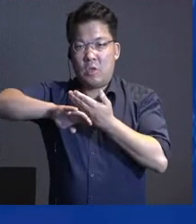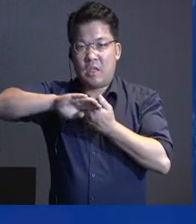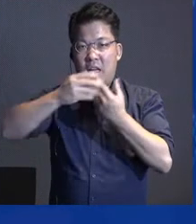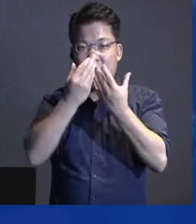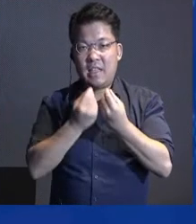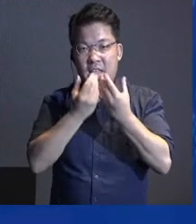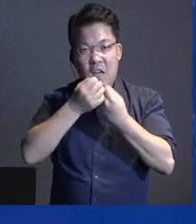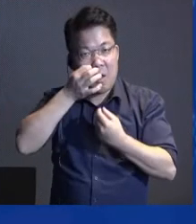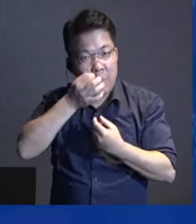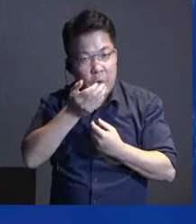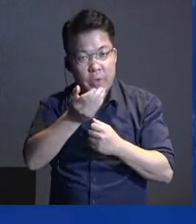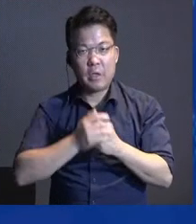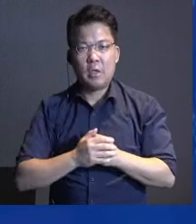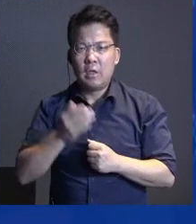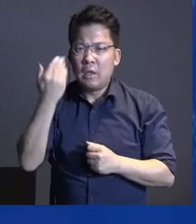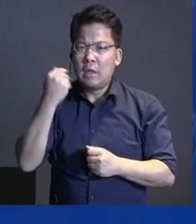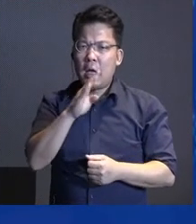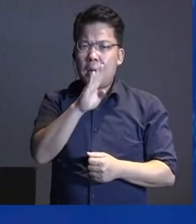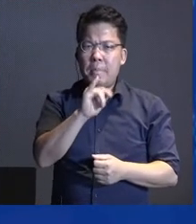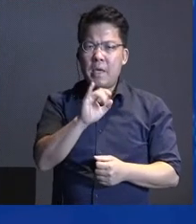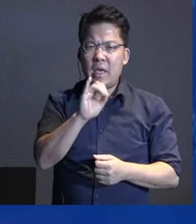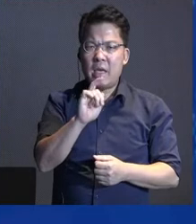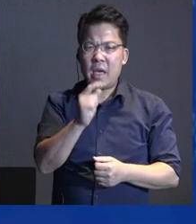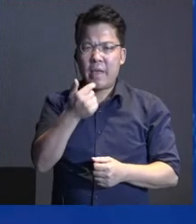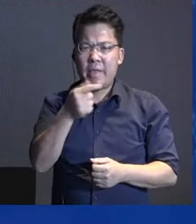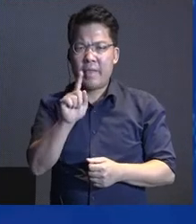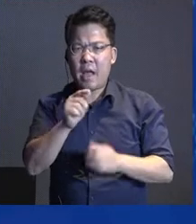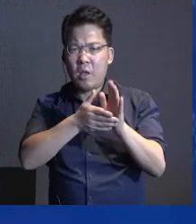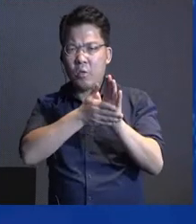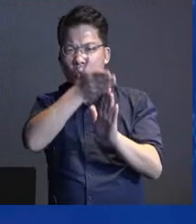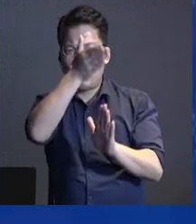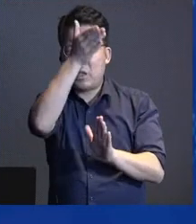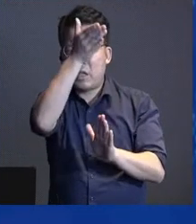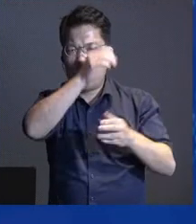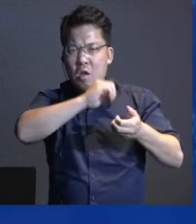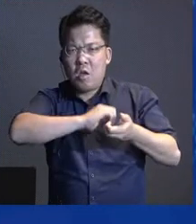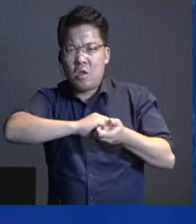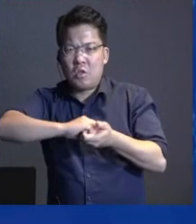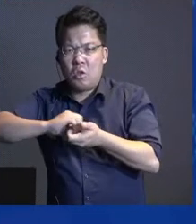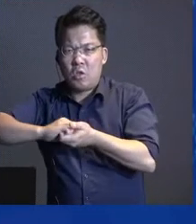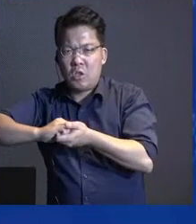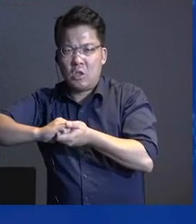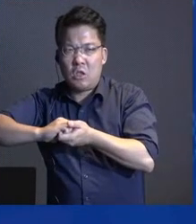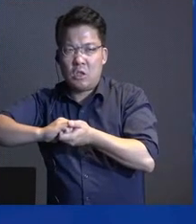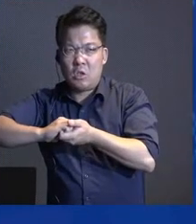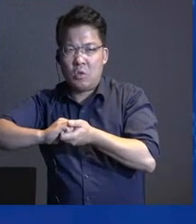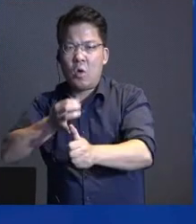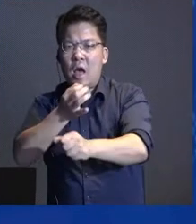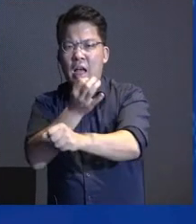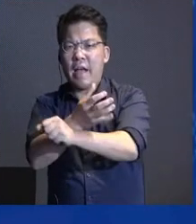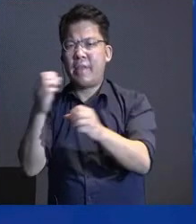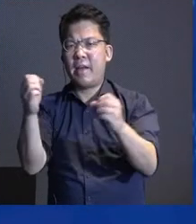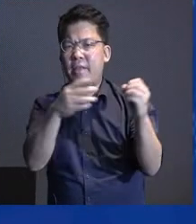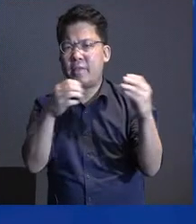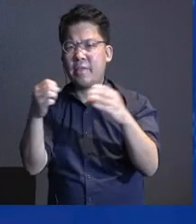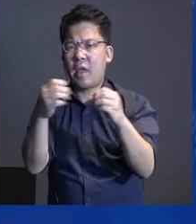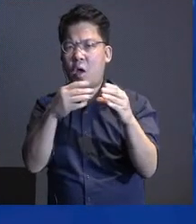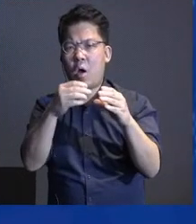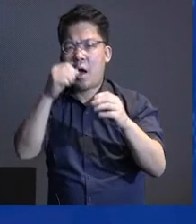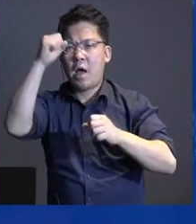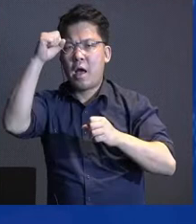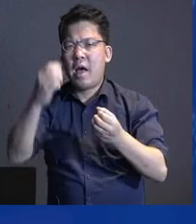where we've been implemented kind of regular informal chats at a